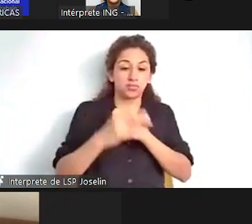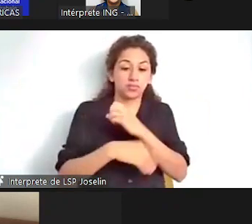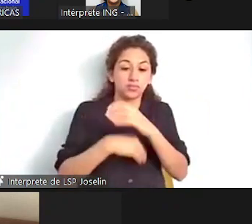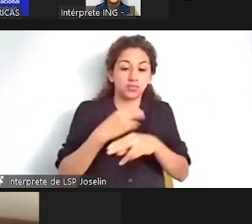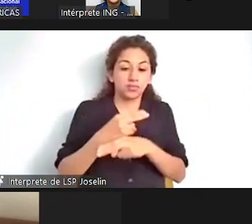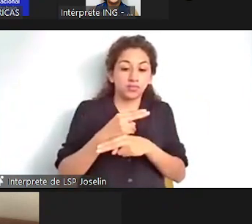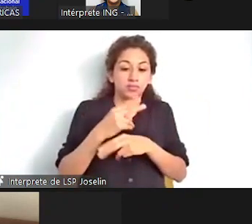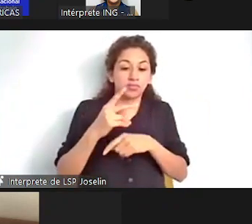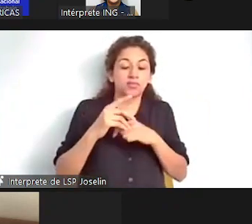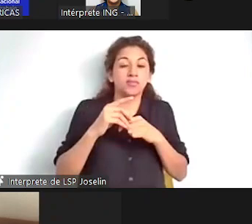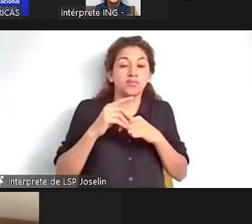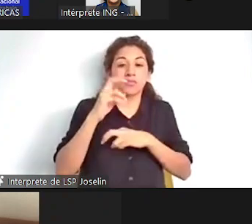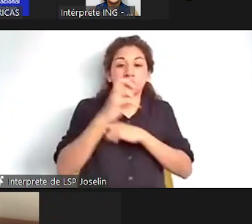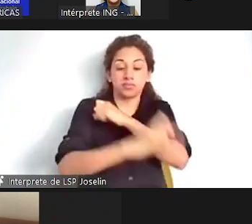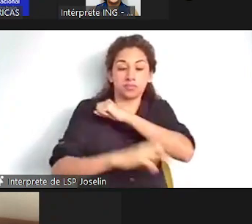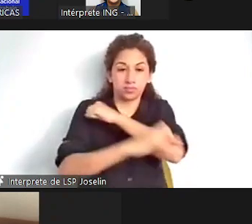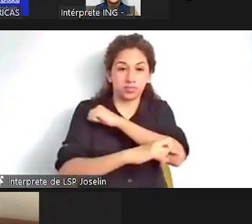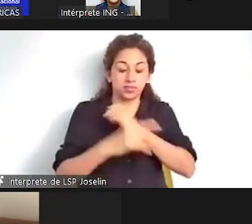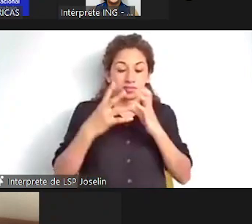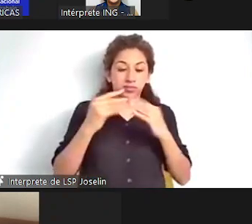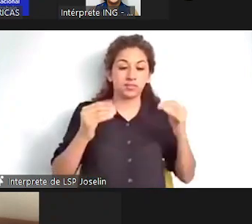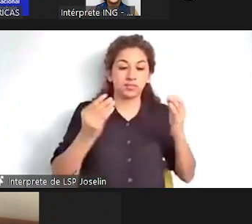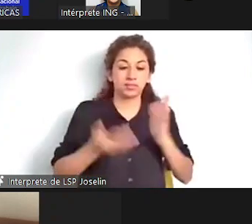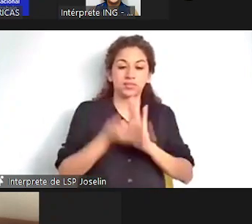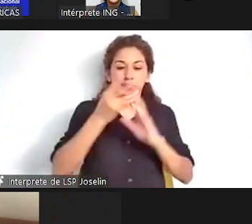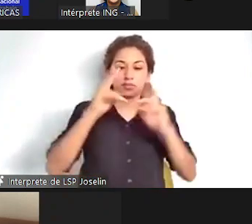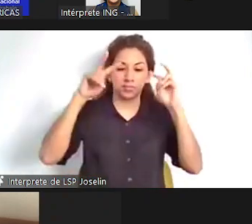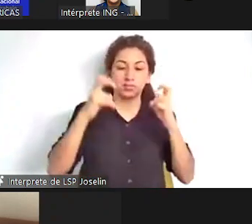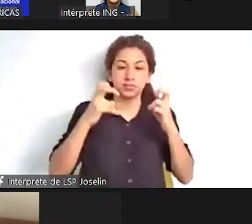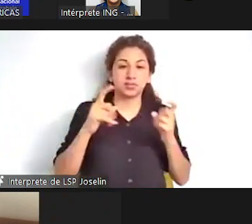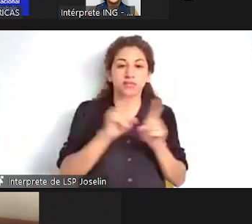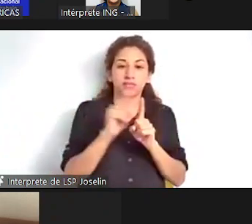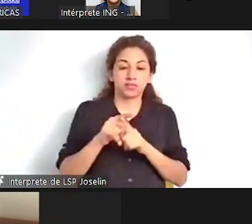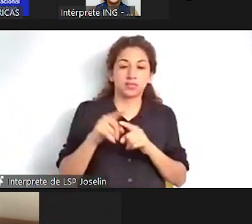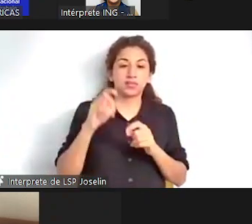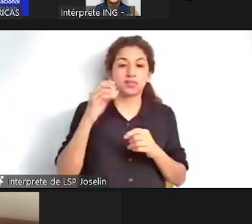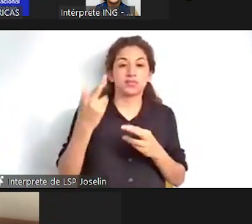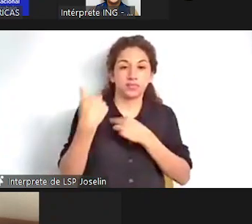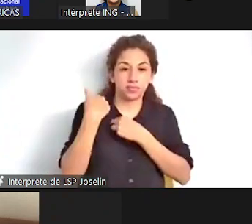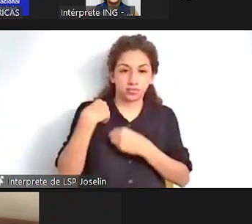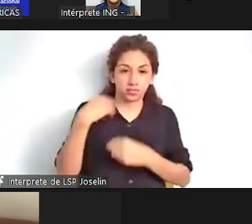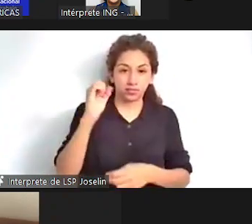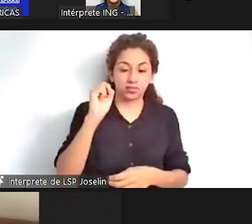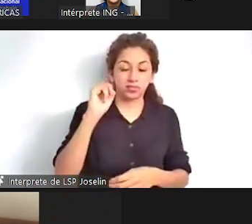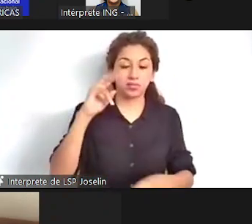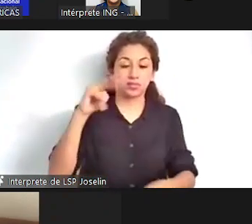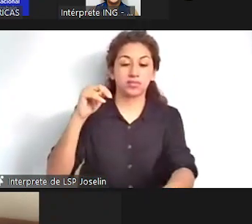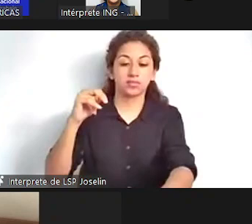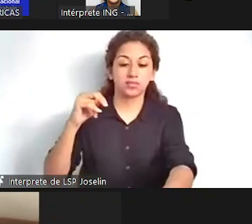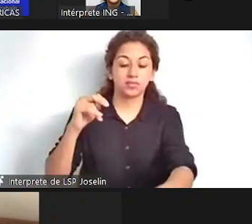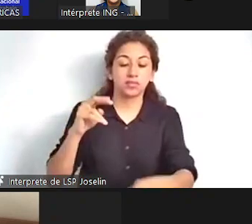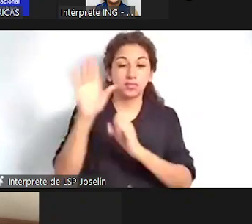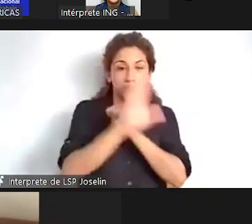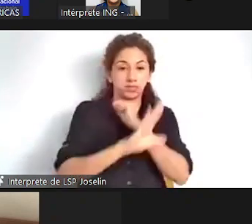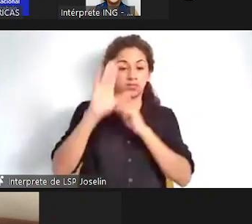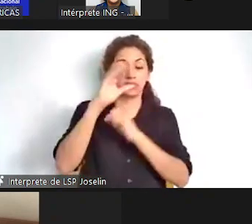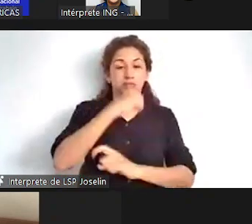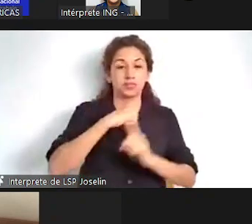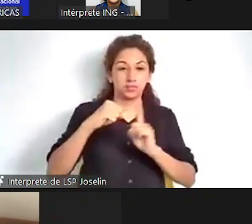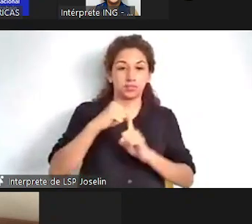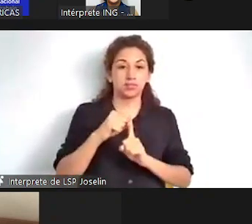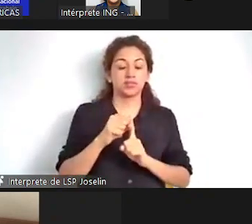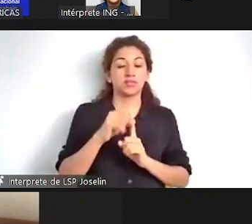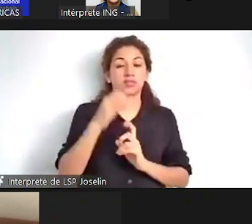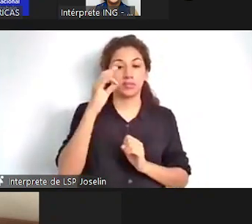agenda for the country that brings about more topics than the ones that are just related to unions like